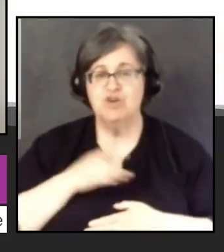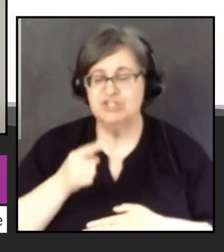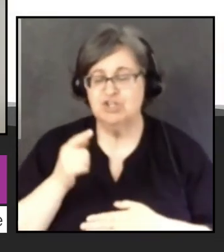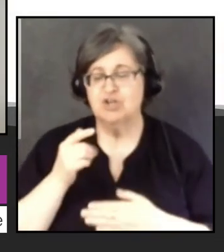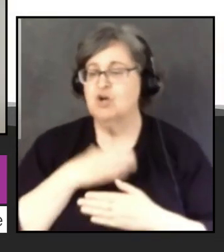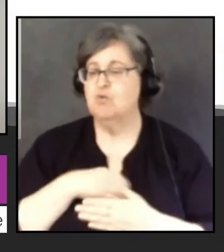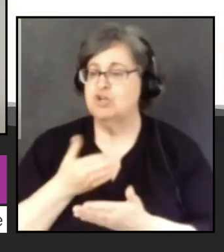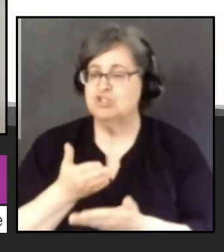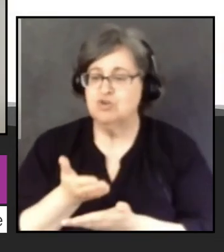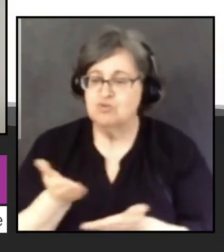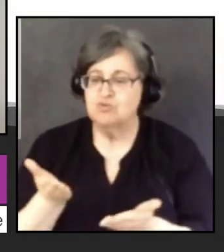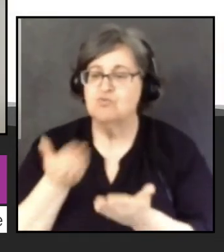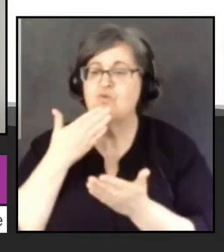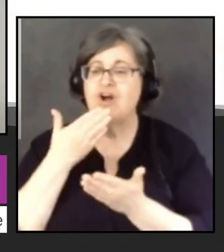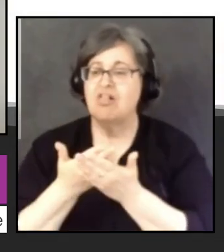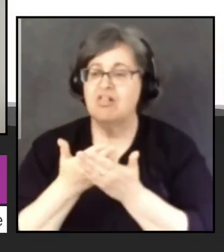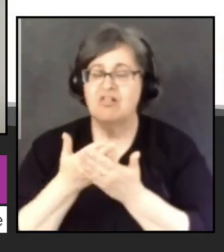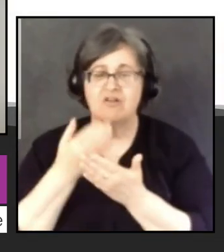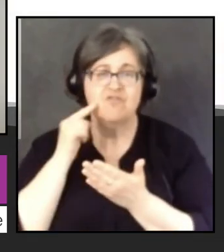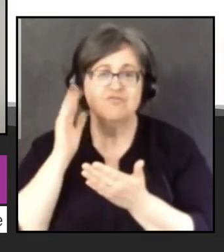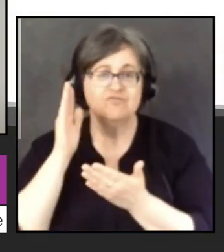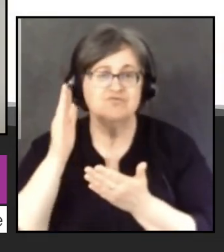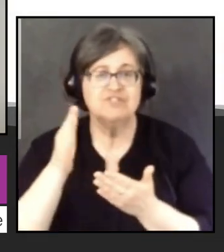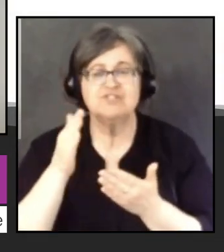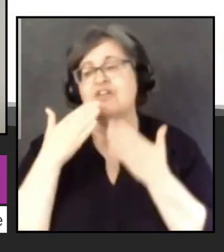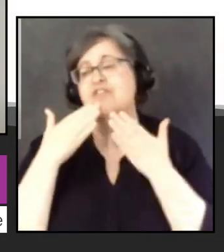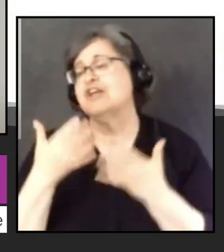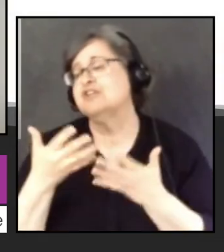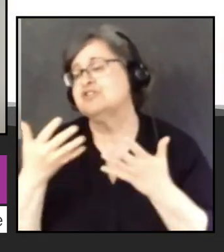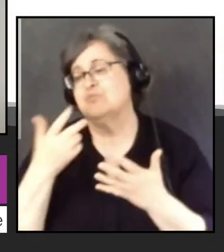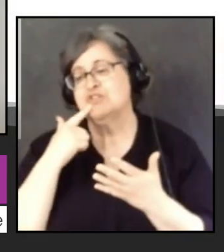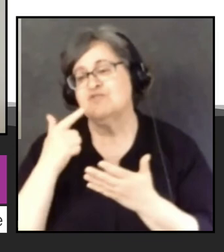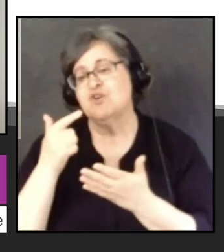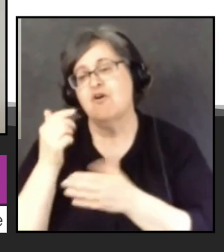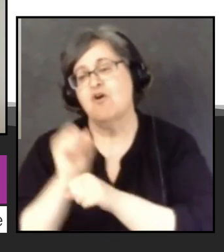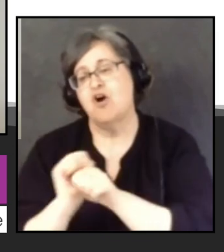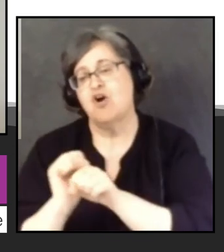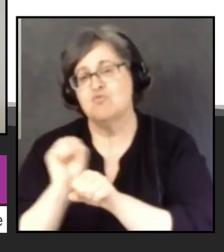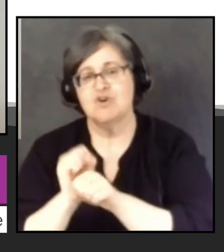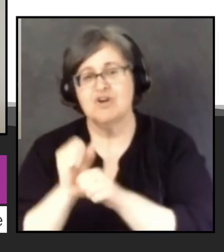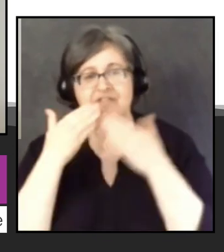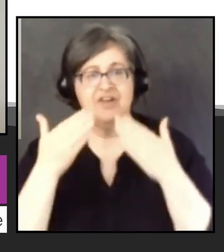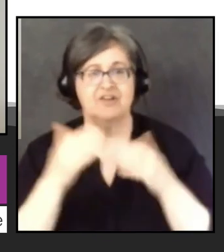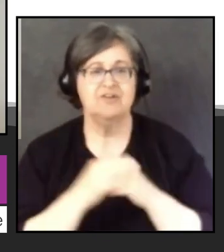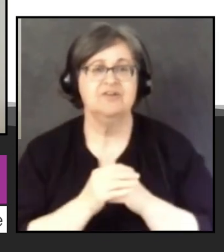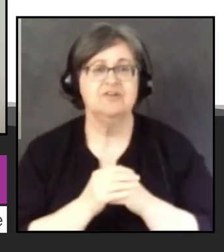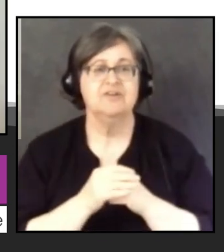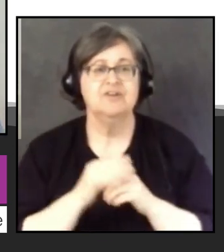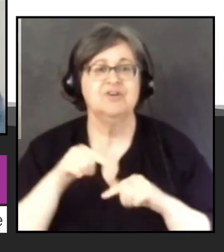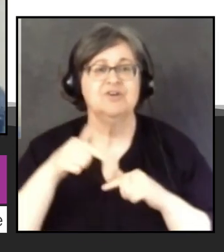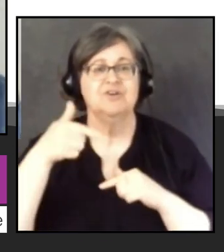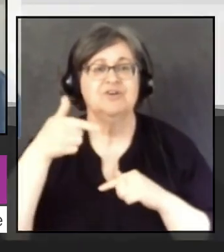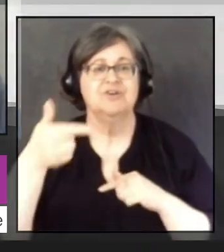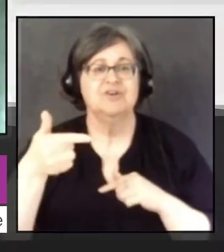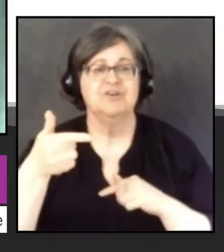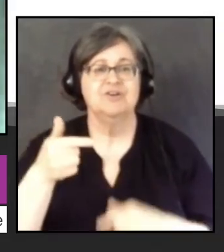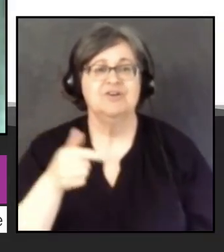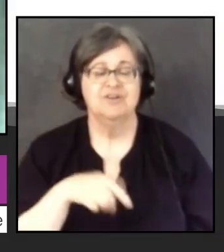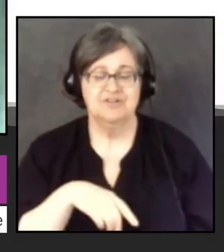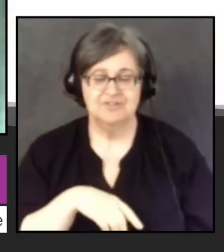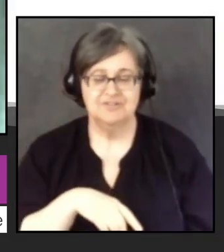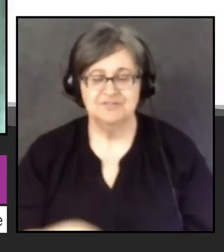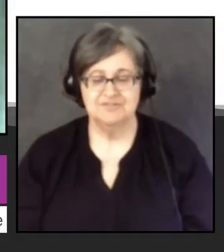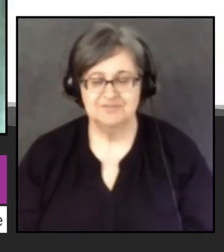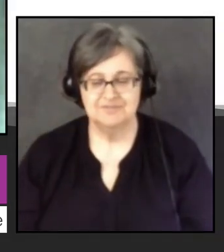you well on your journey. Thank you so much for your hard work. And I'll pass it to Kimmy. I believe